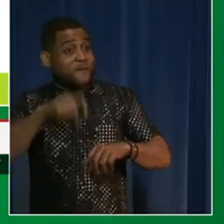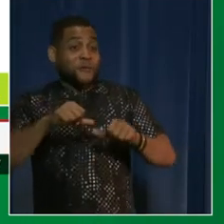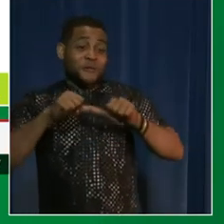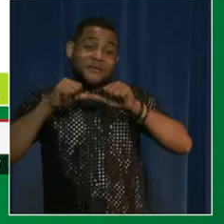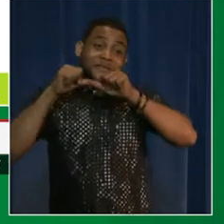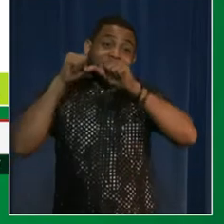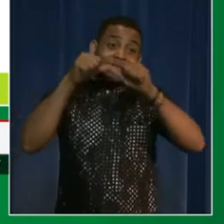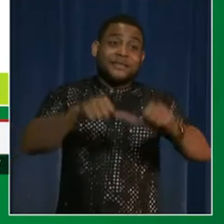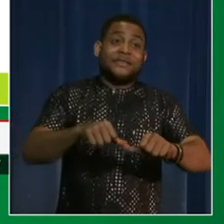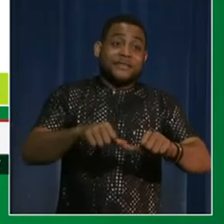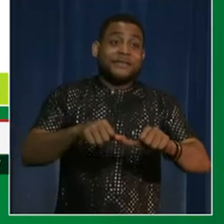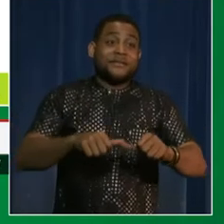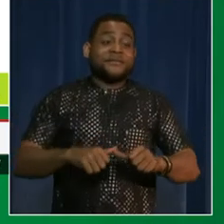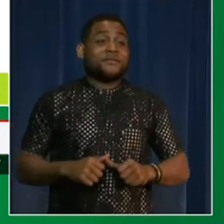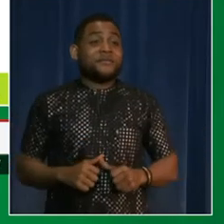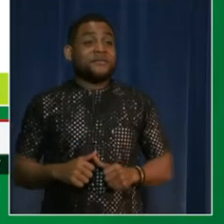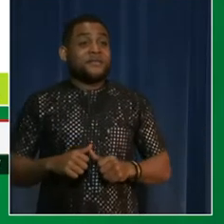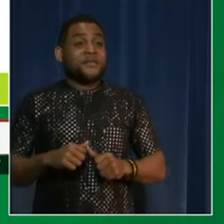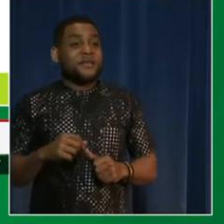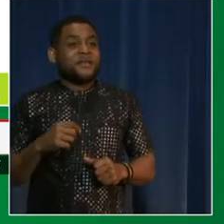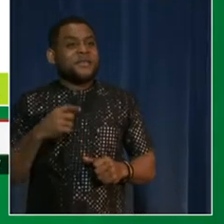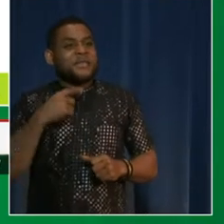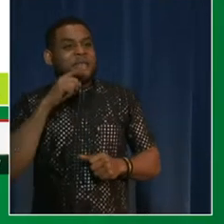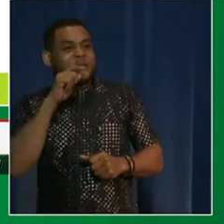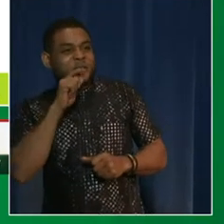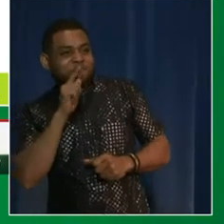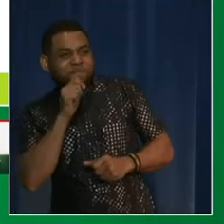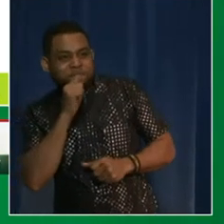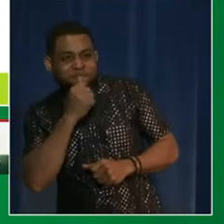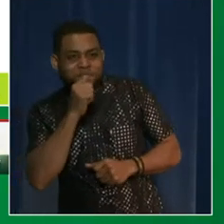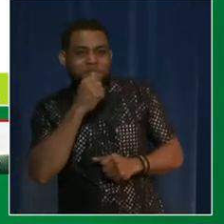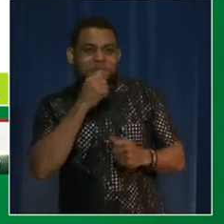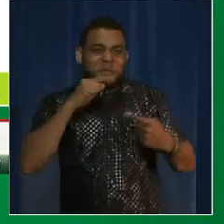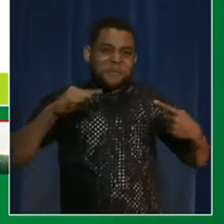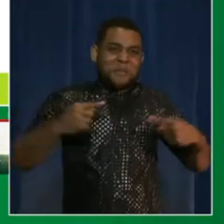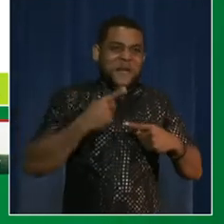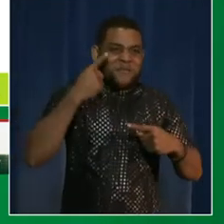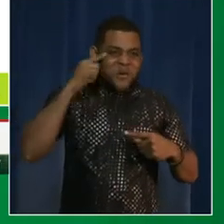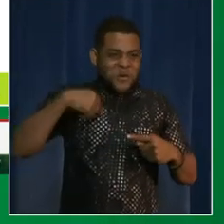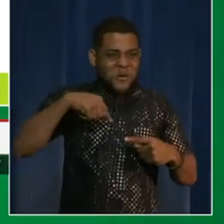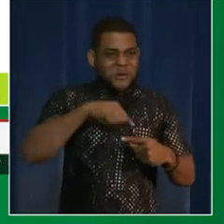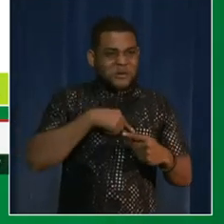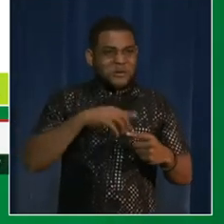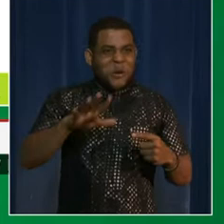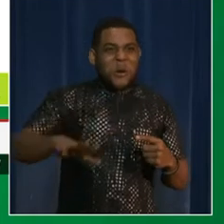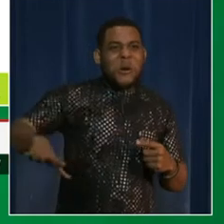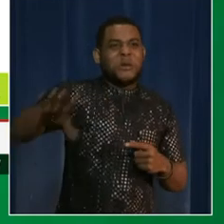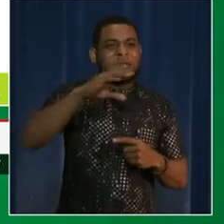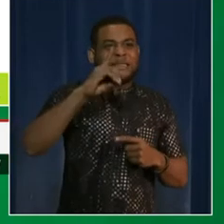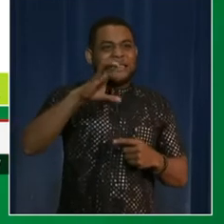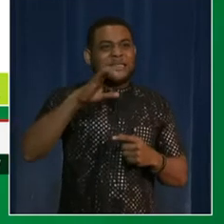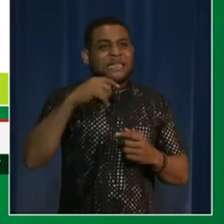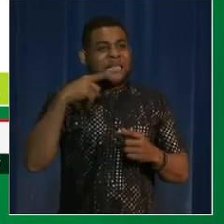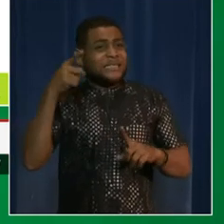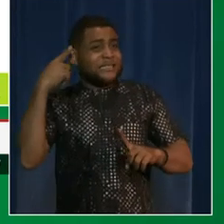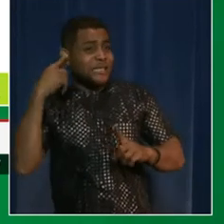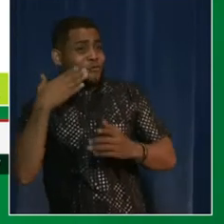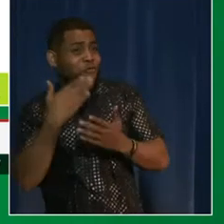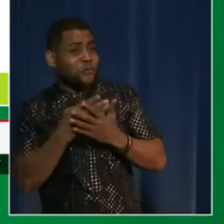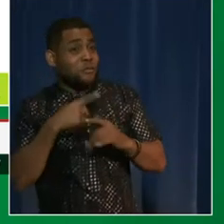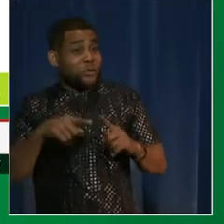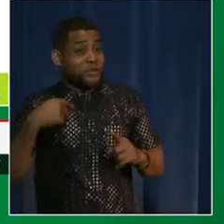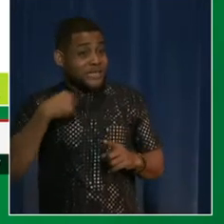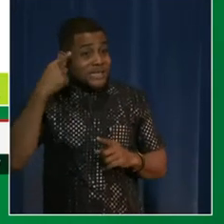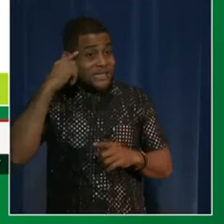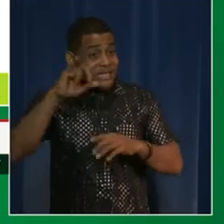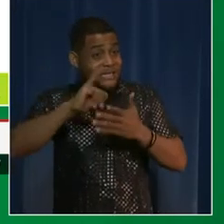Now, this is a sore spot for many of my colleagues around the nation. They tell me, they say, hey, Delano, that's all fine and dandy, but it's the National Park